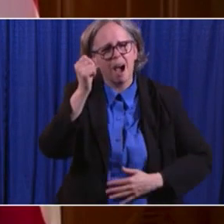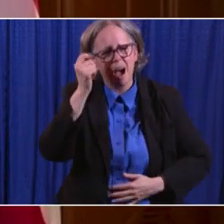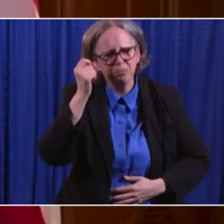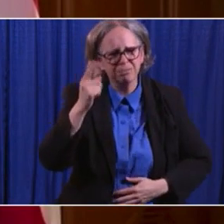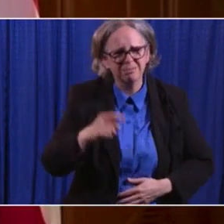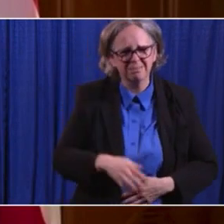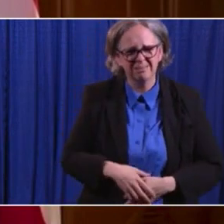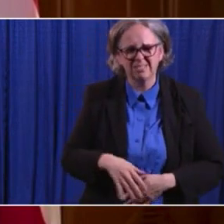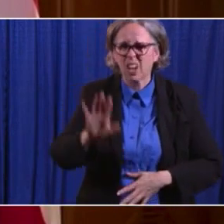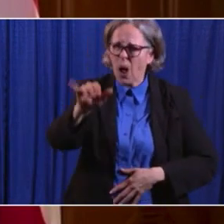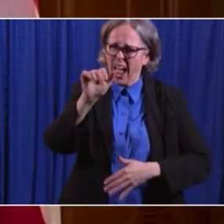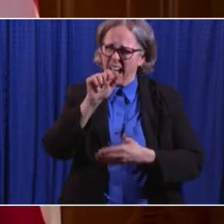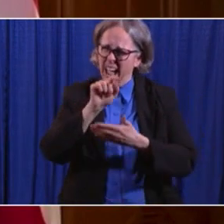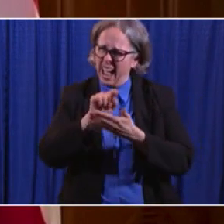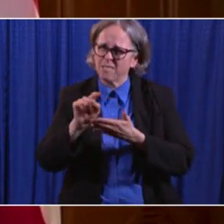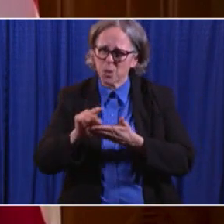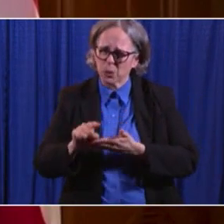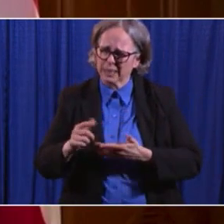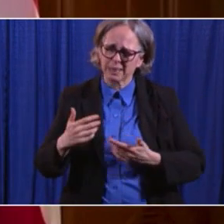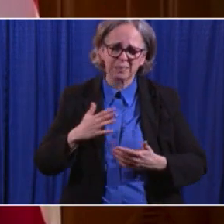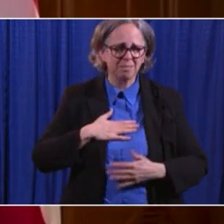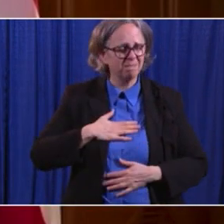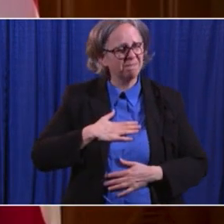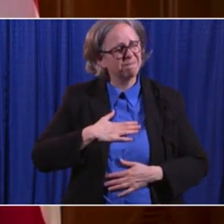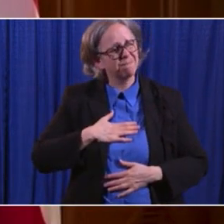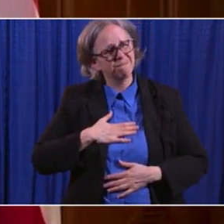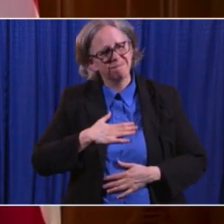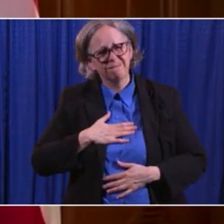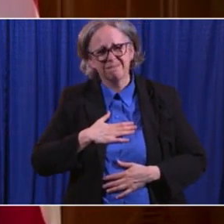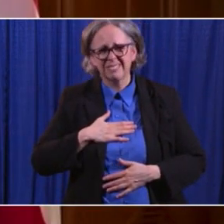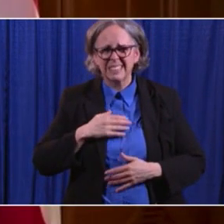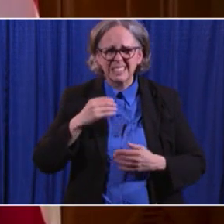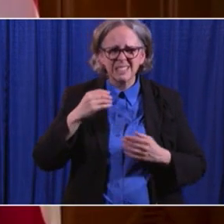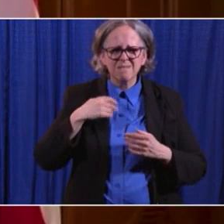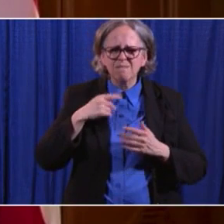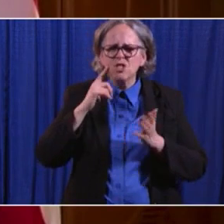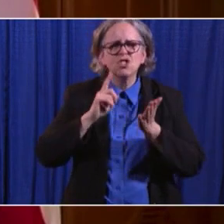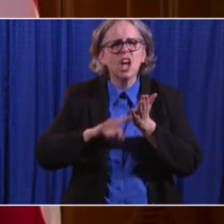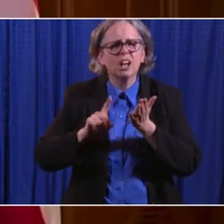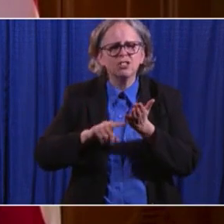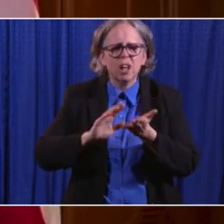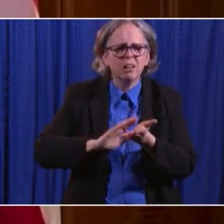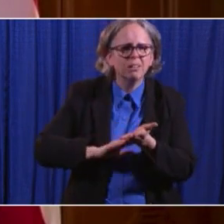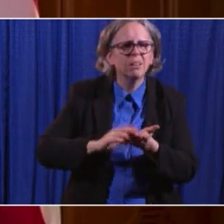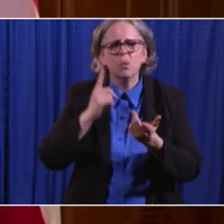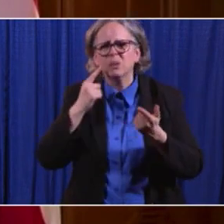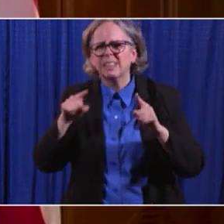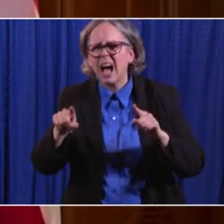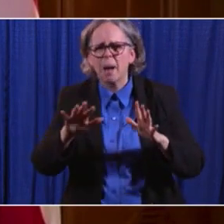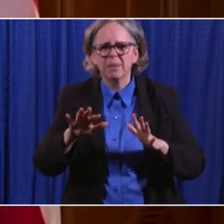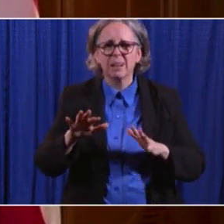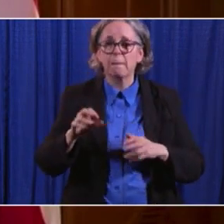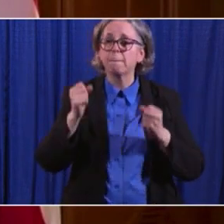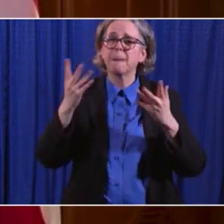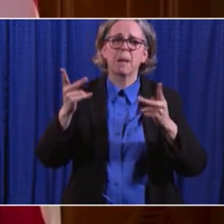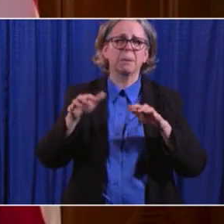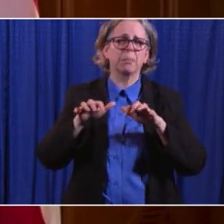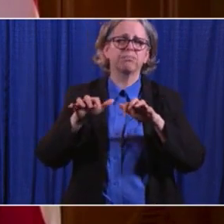of bars and restaurants are doing a great job and comply, we continue to see week after